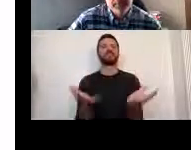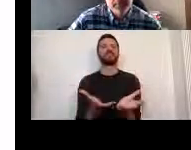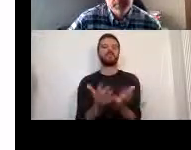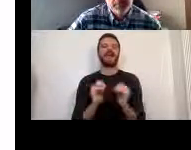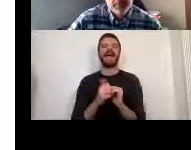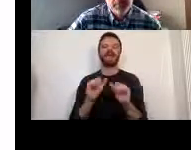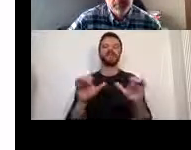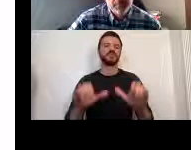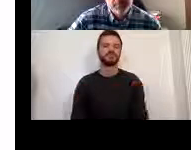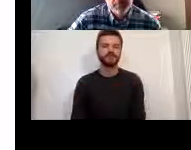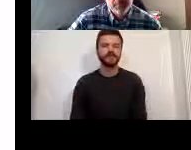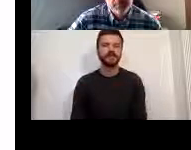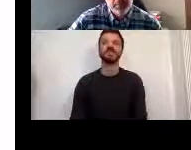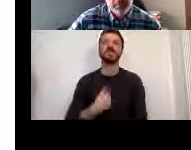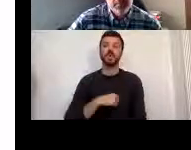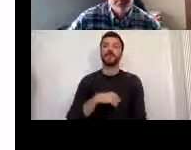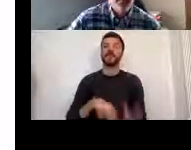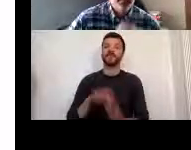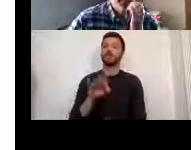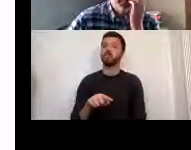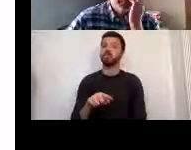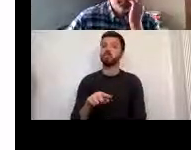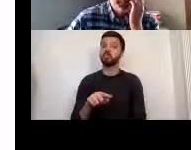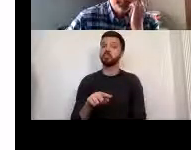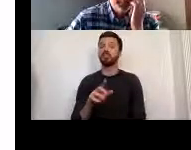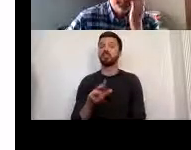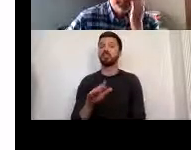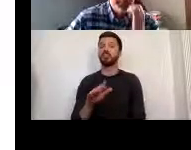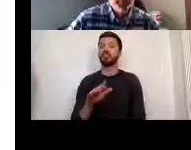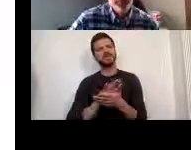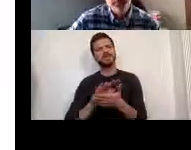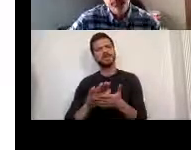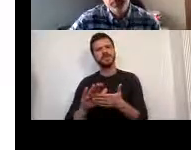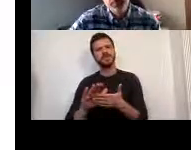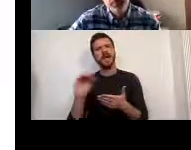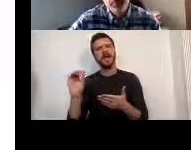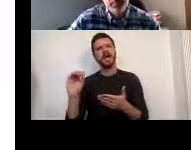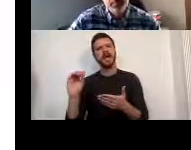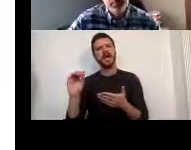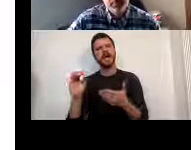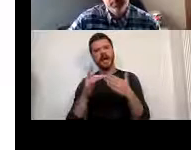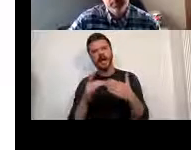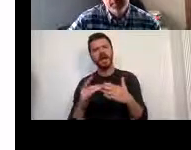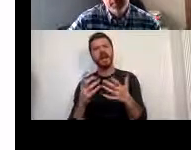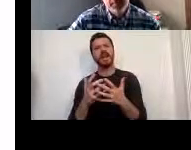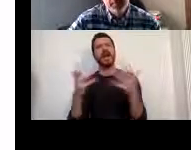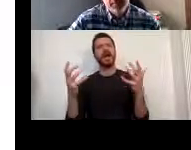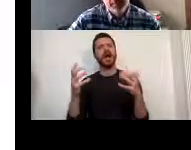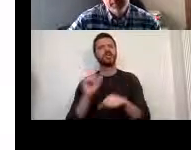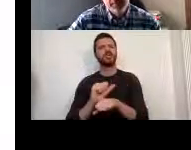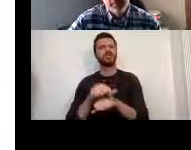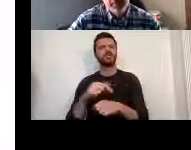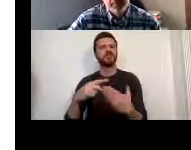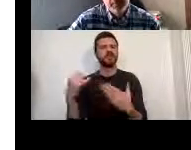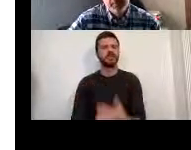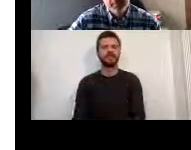found it to work really. It's applied very nicely and is guiding a lot of our work in this project.